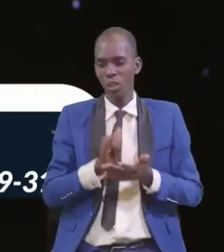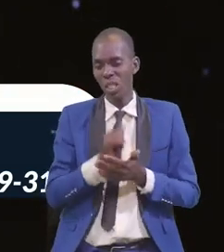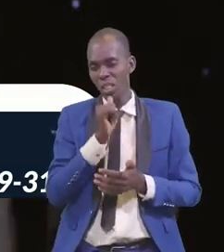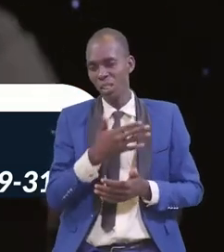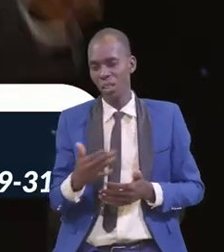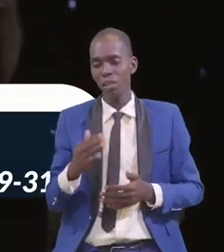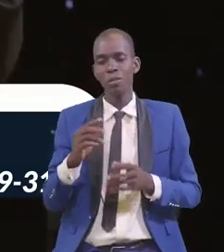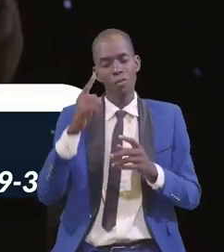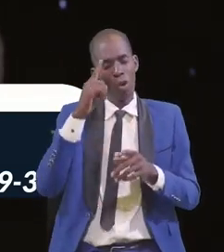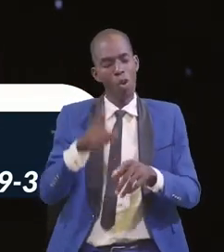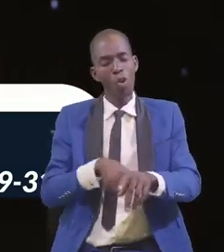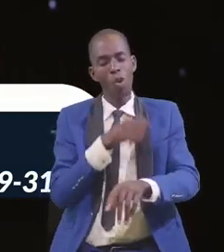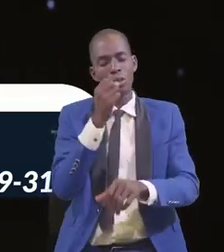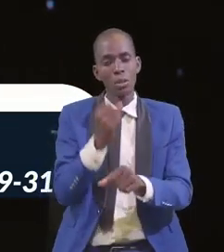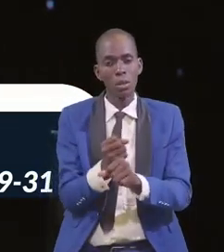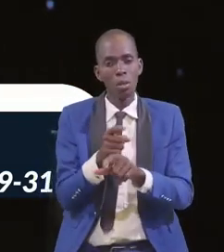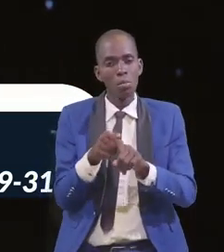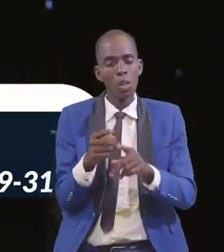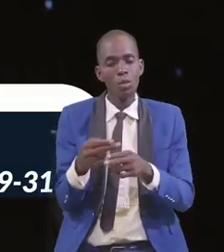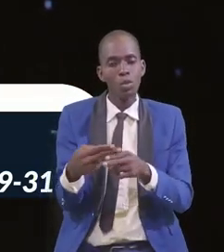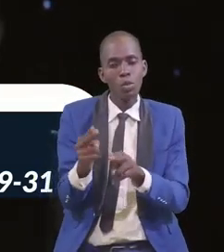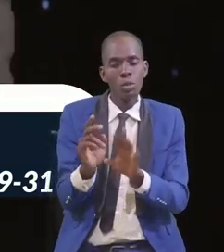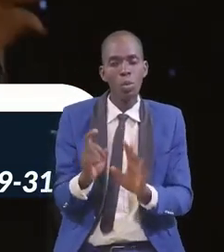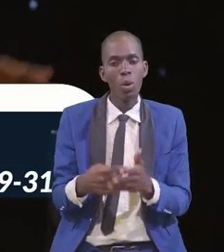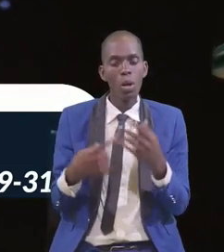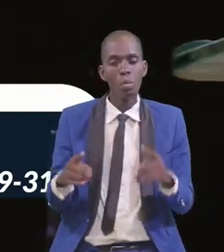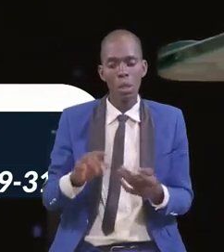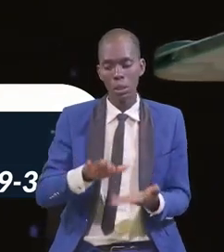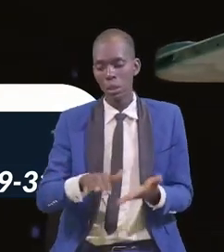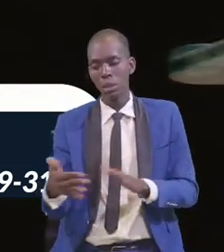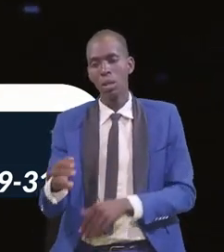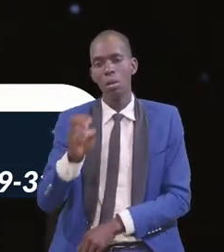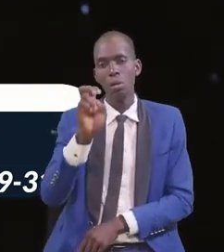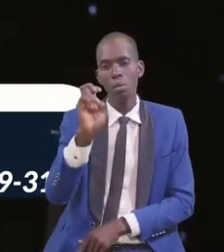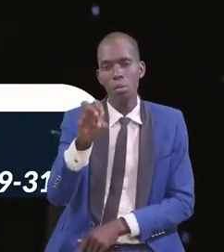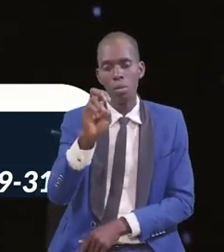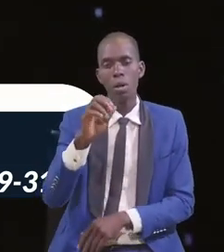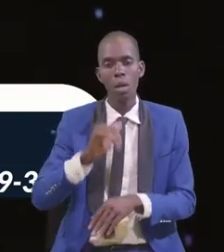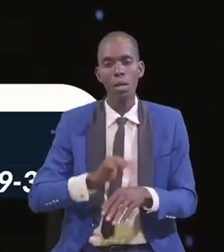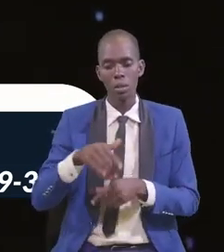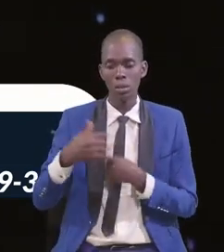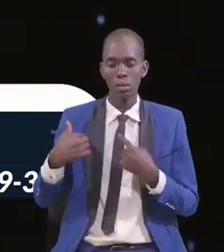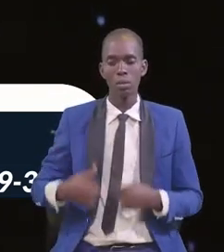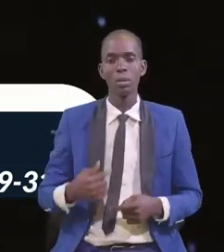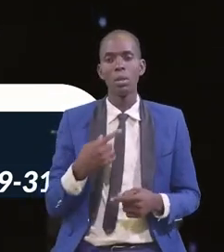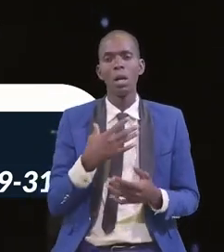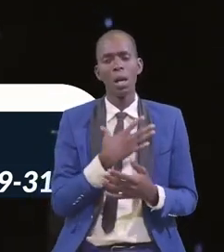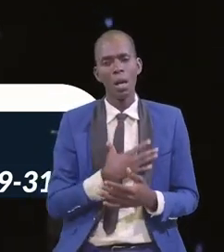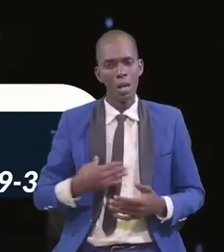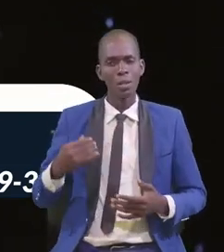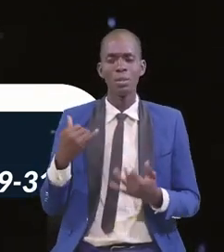of a sudden, death knocks at their door. As they are saying, my soul, take